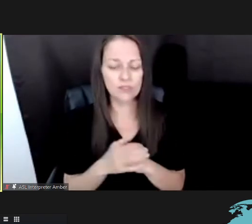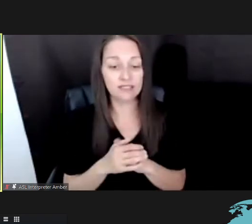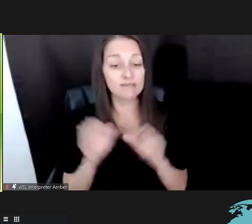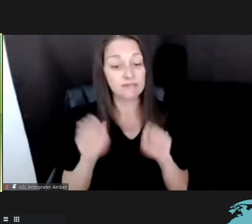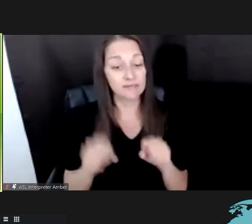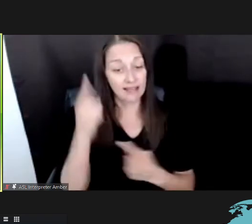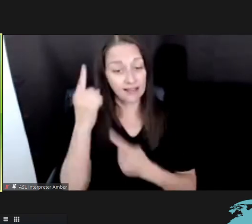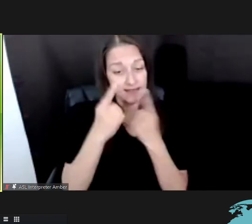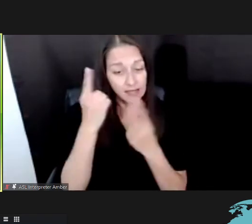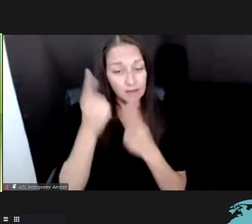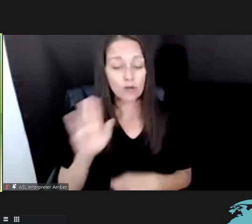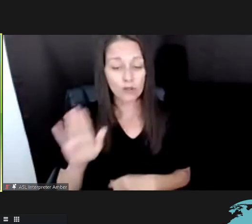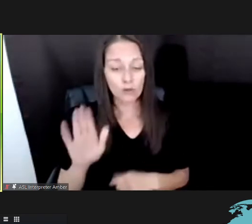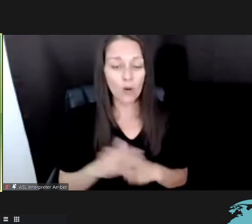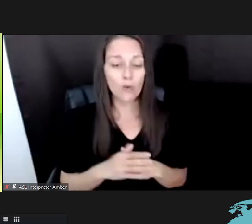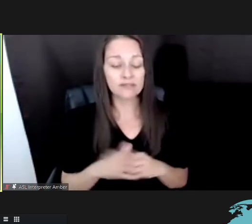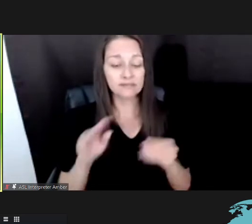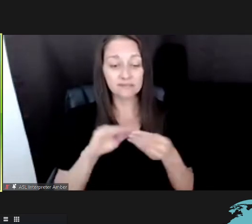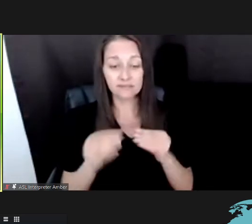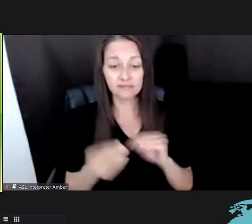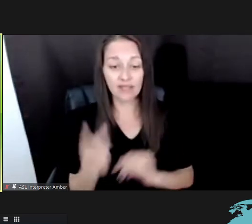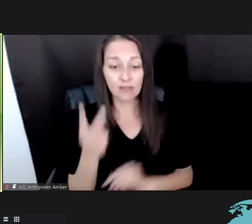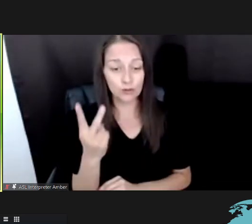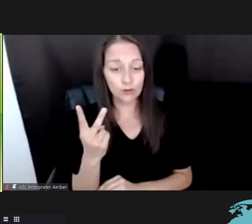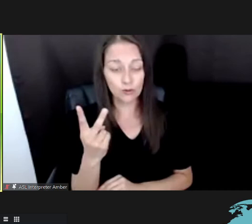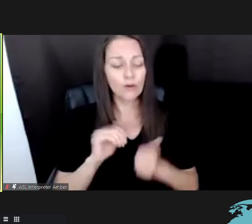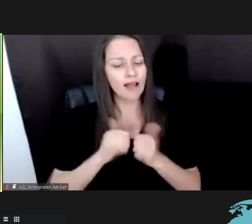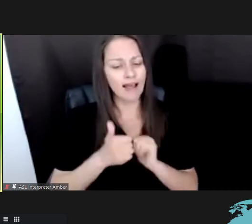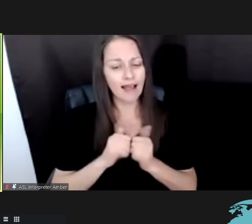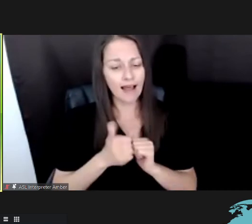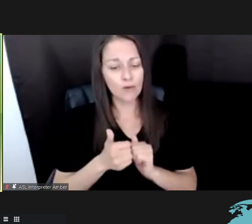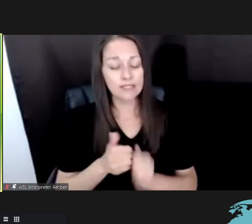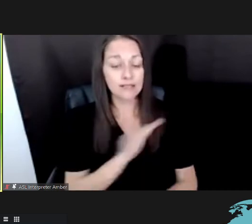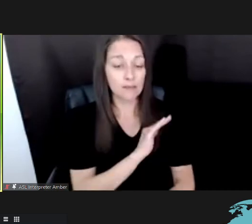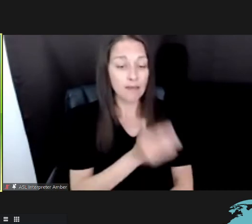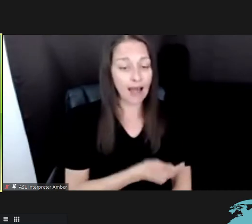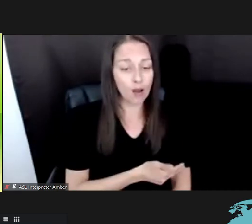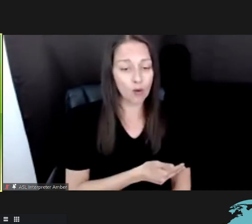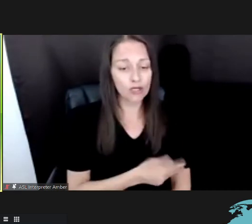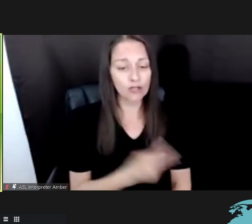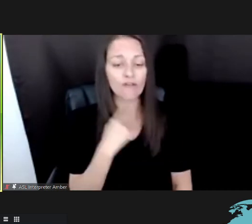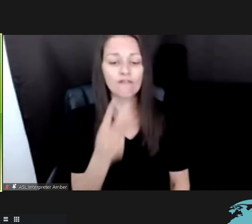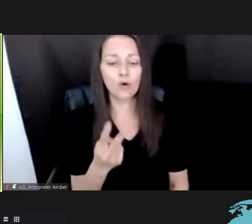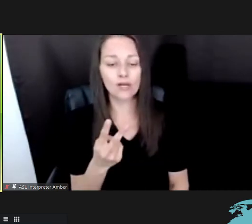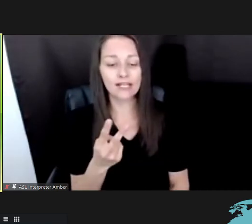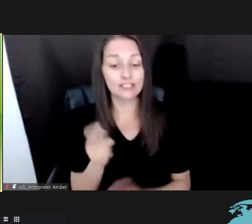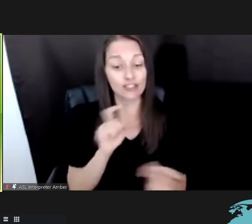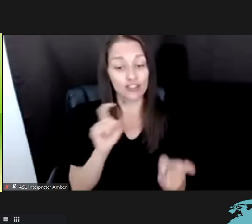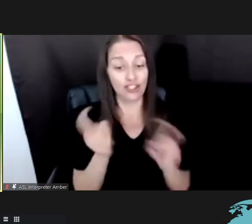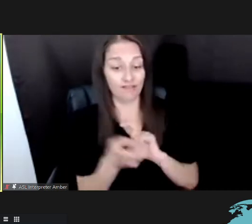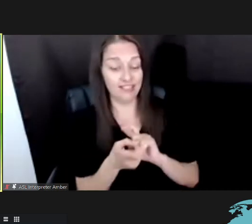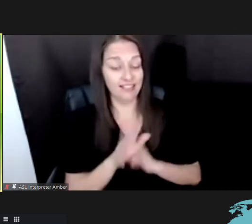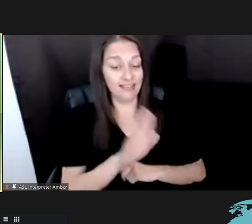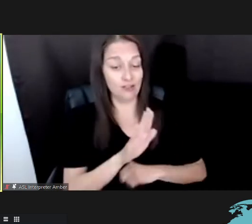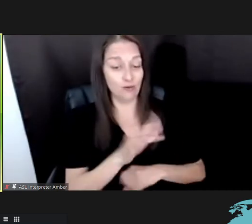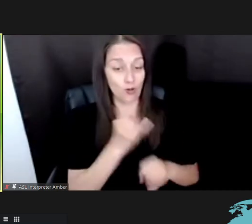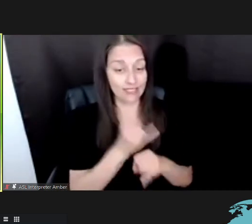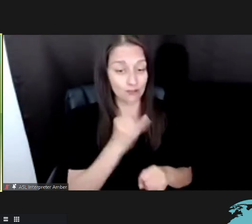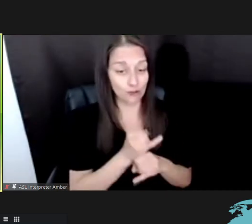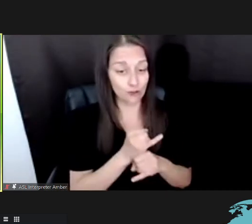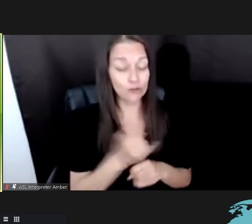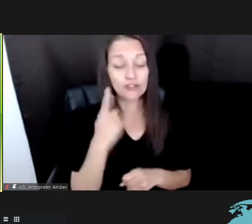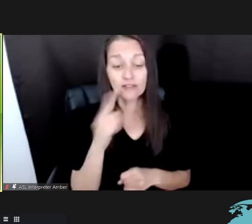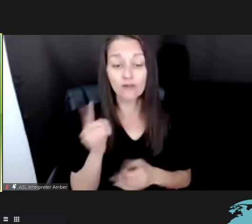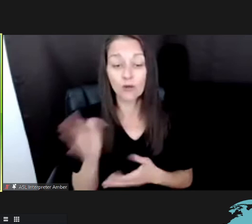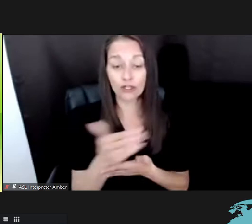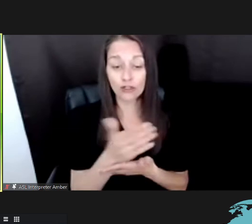your own. Number two, how is power or voice shifting in your own institution in terms of curation,